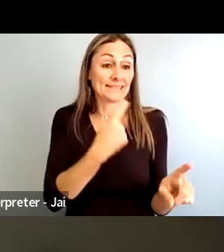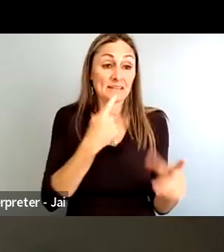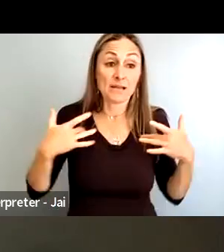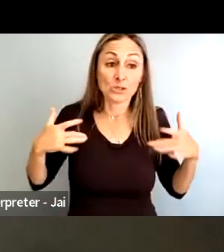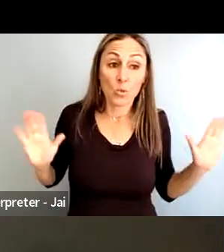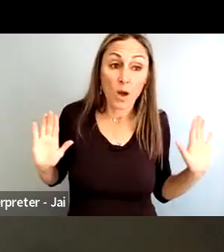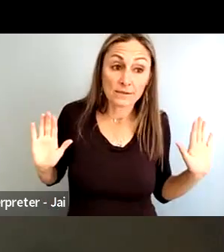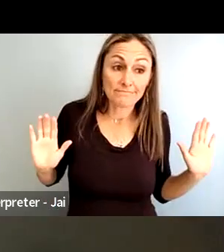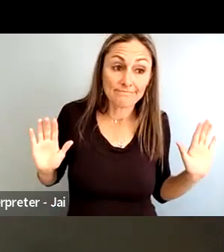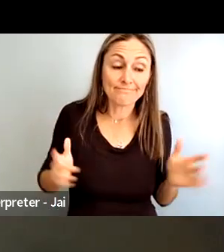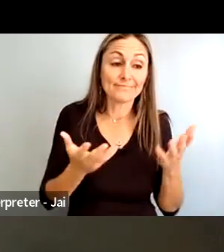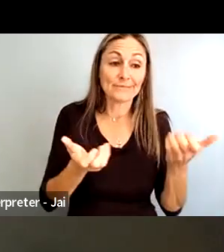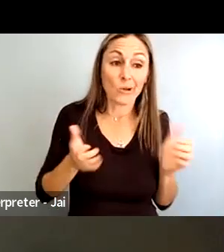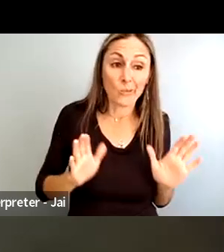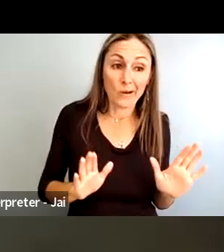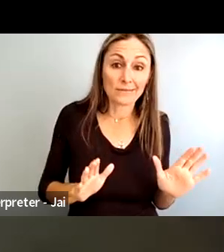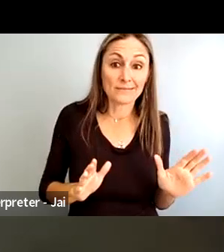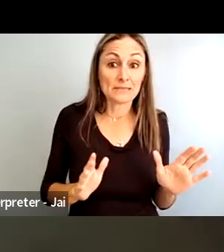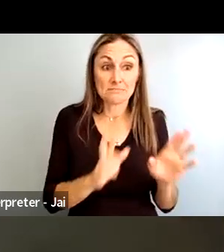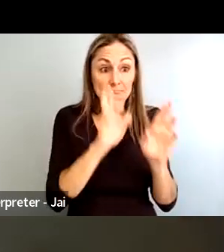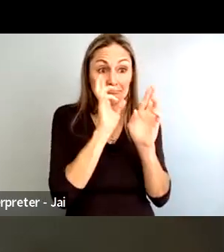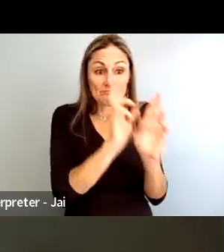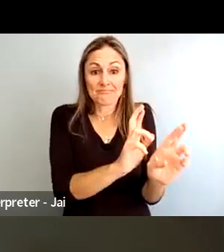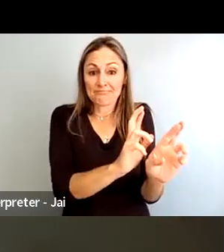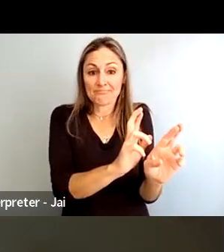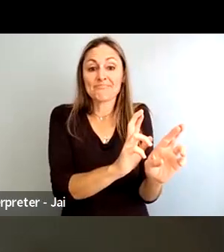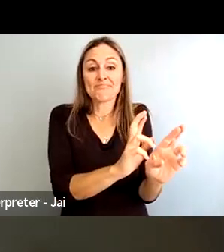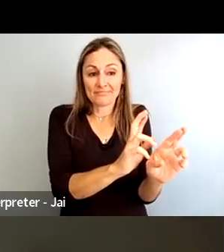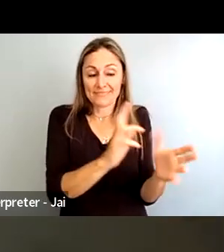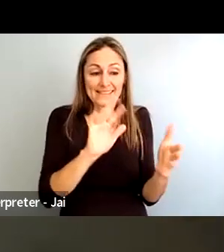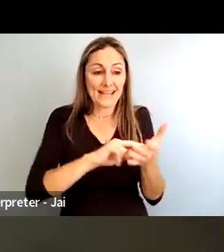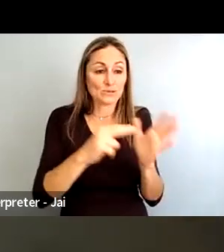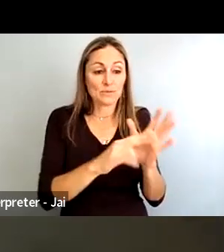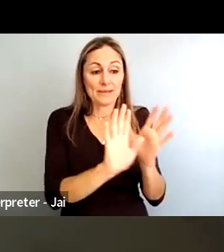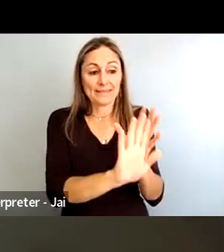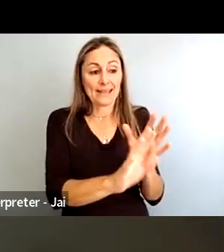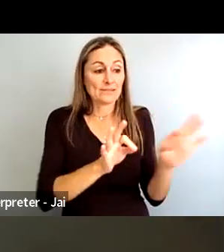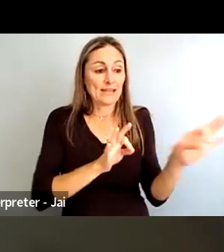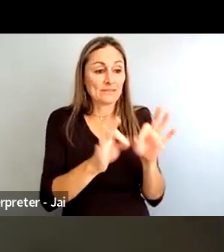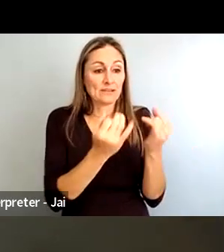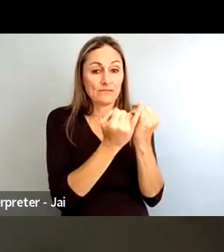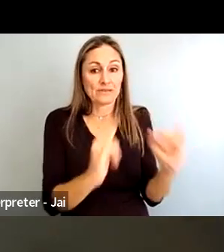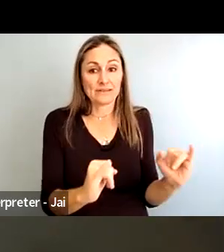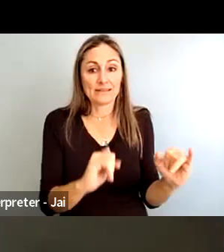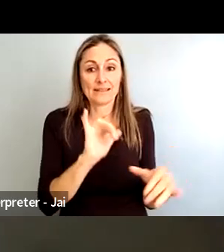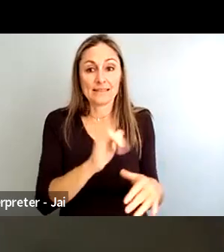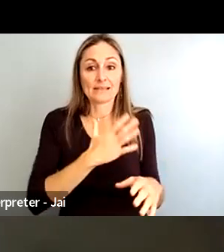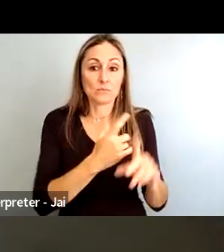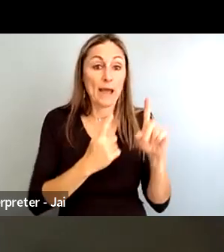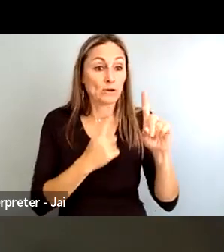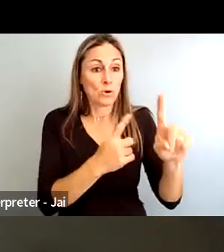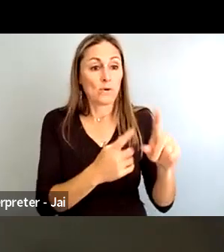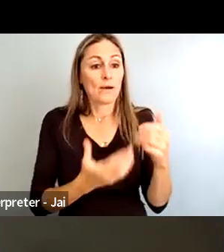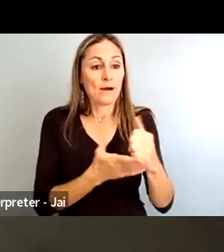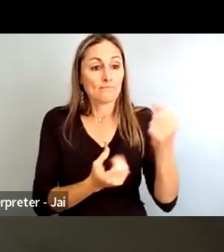to, then, that's what independence means to them. So that's the goal that I'm going to help them to